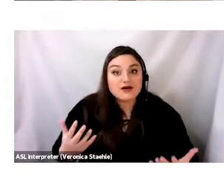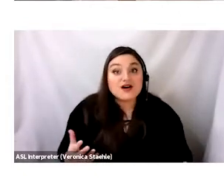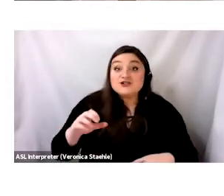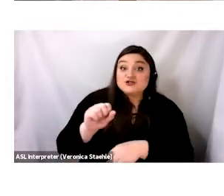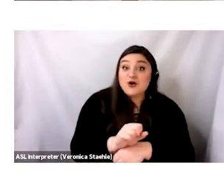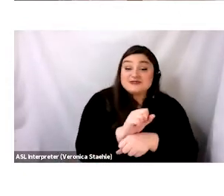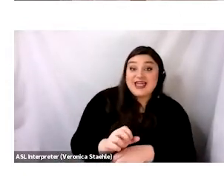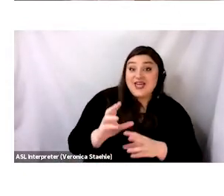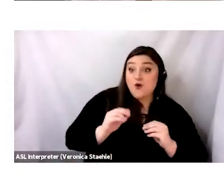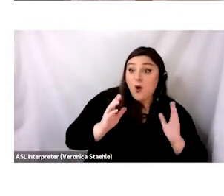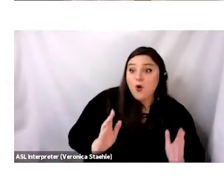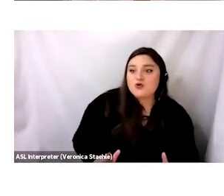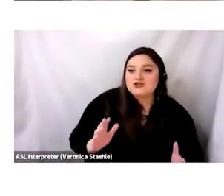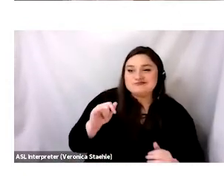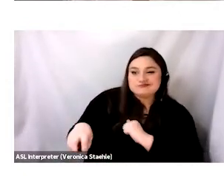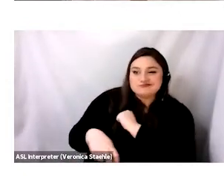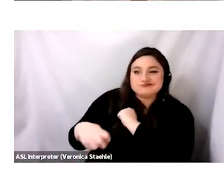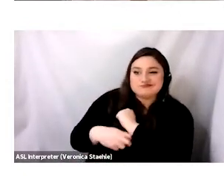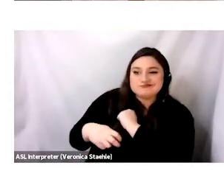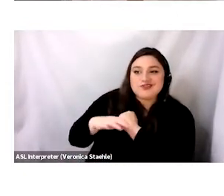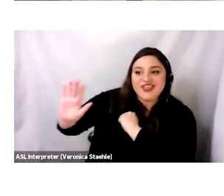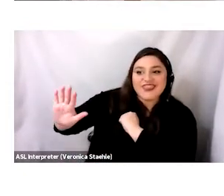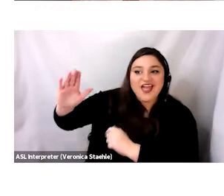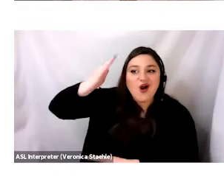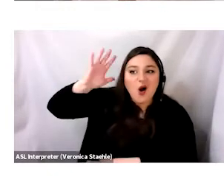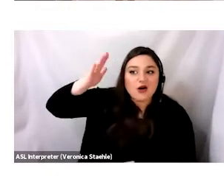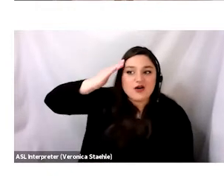simply appropriated their skills and their knowledge of the land.